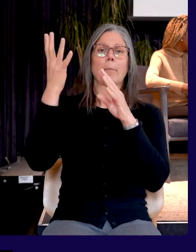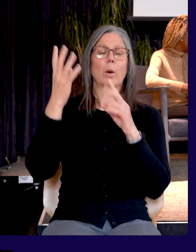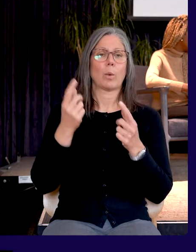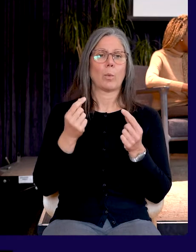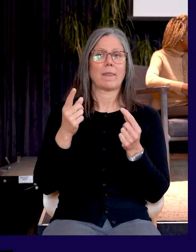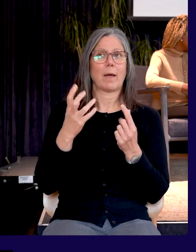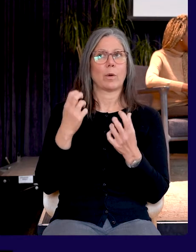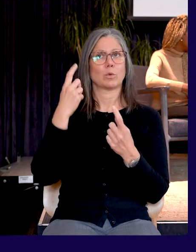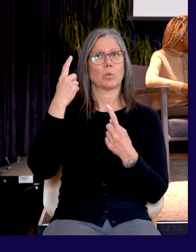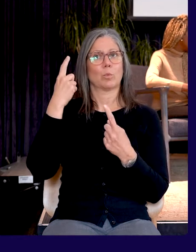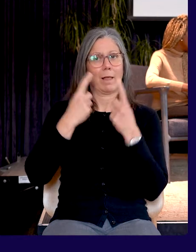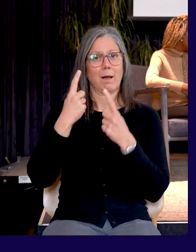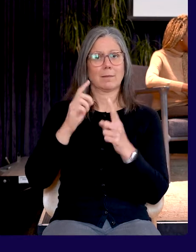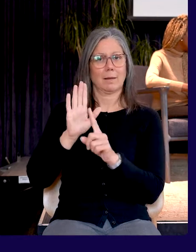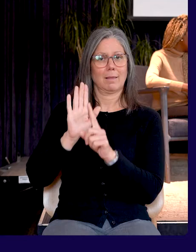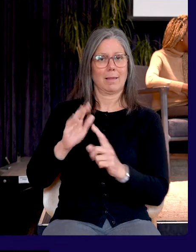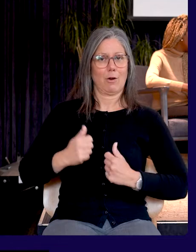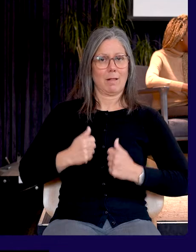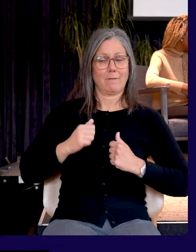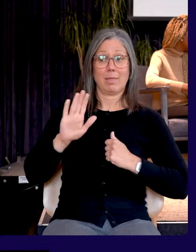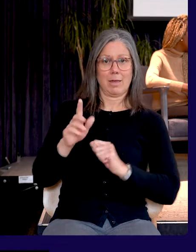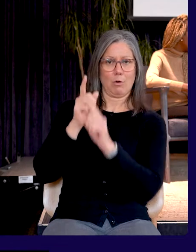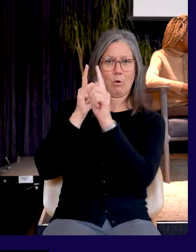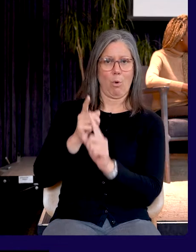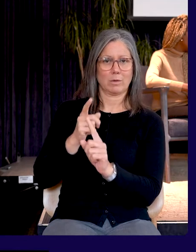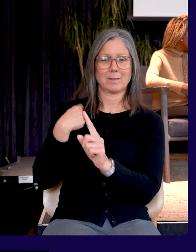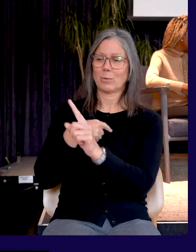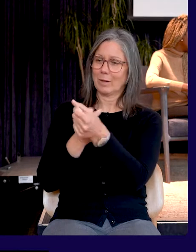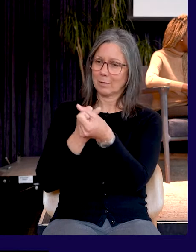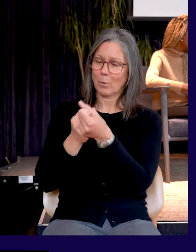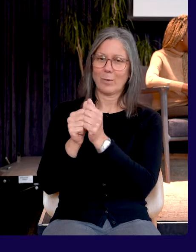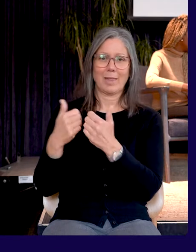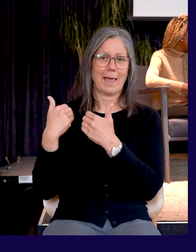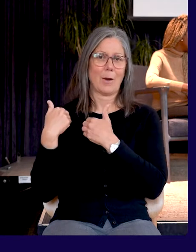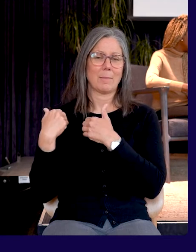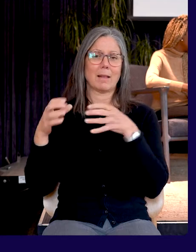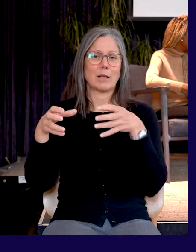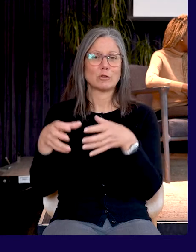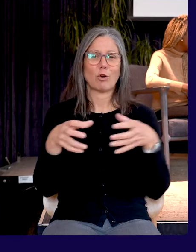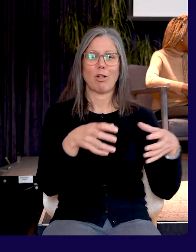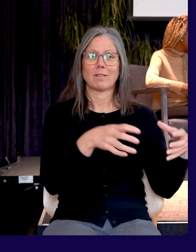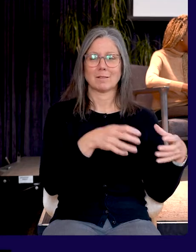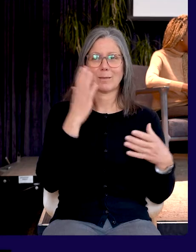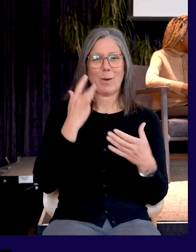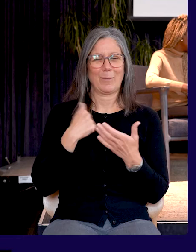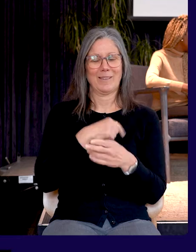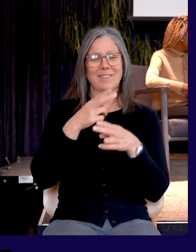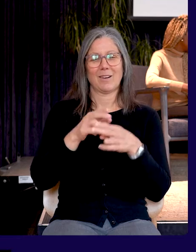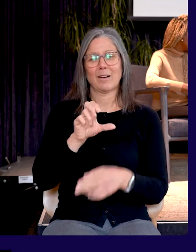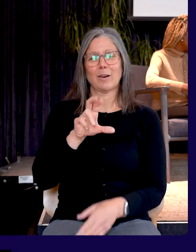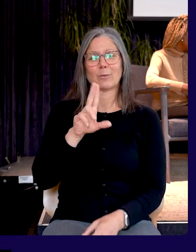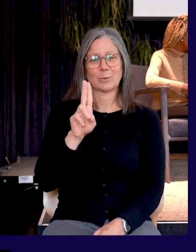to realize in their life, their goals, and we support them through accountability circles, which is why we're called the crew. But one